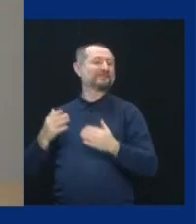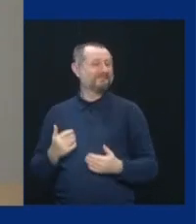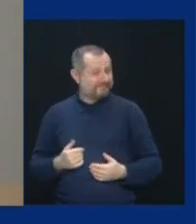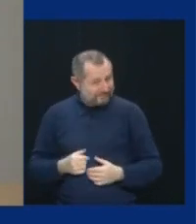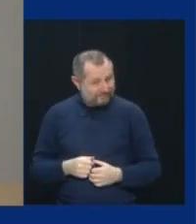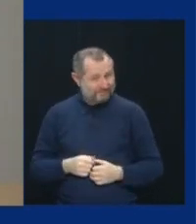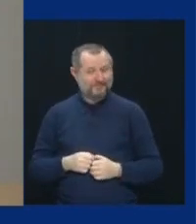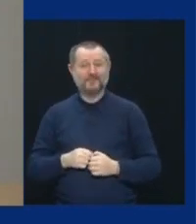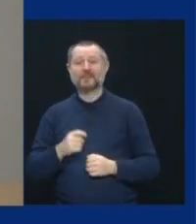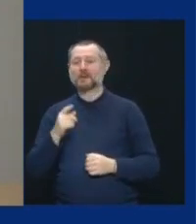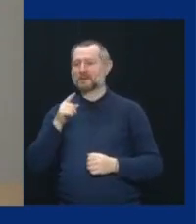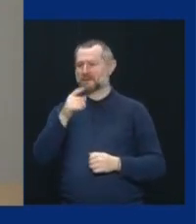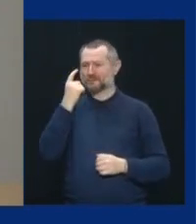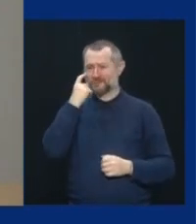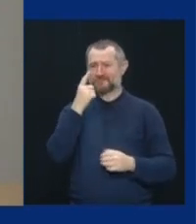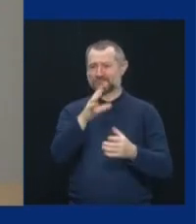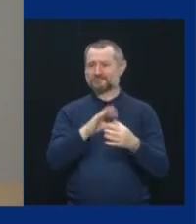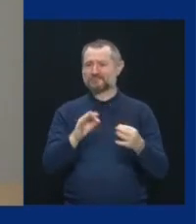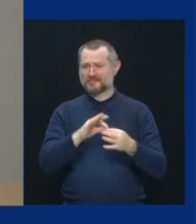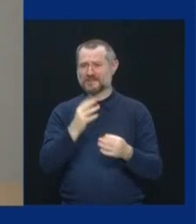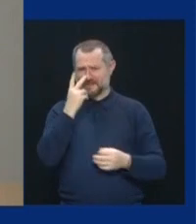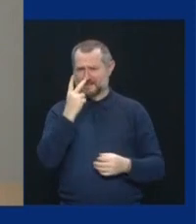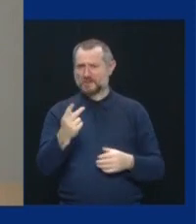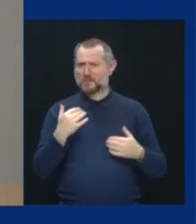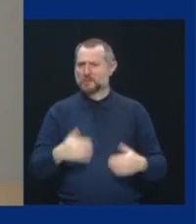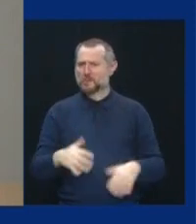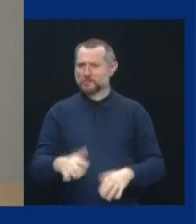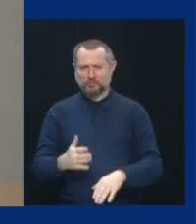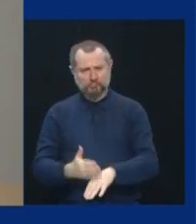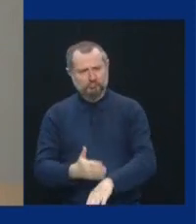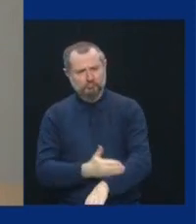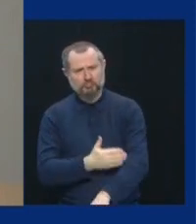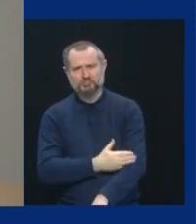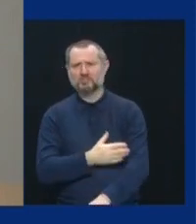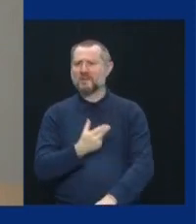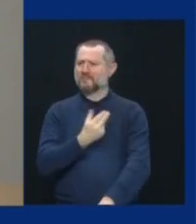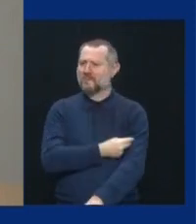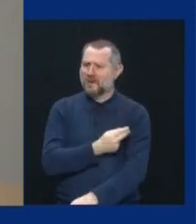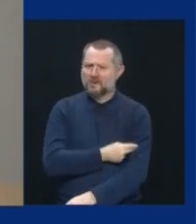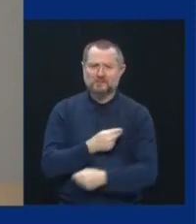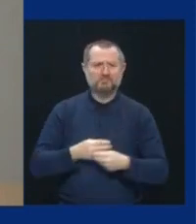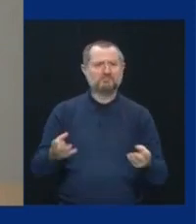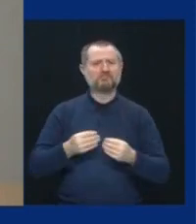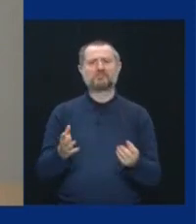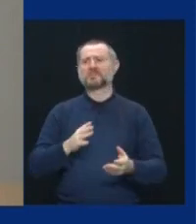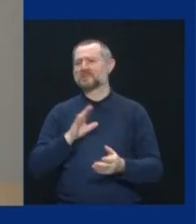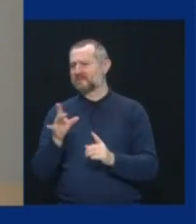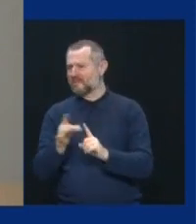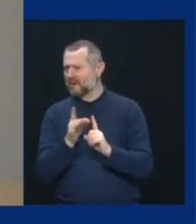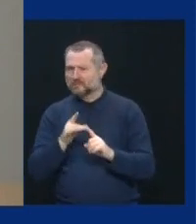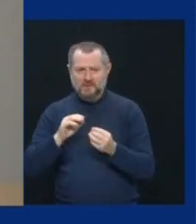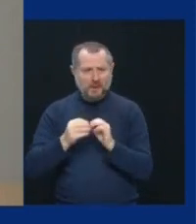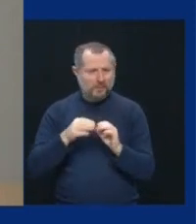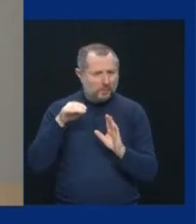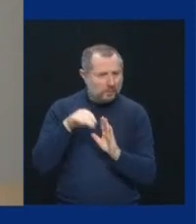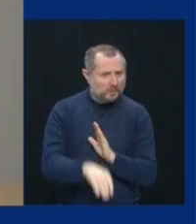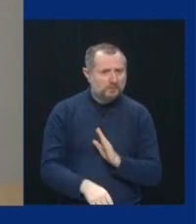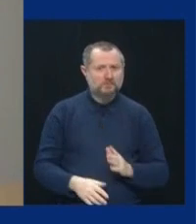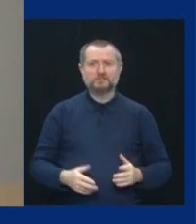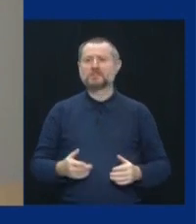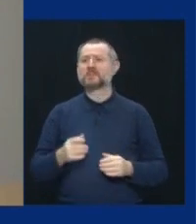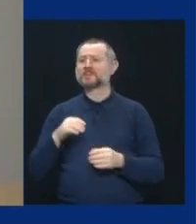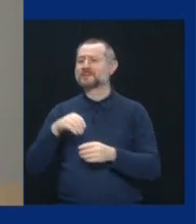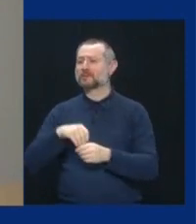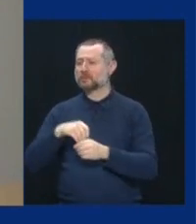positive trends, as you just outlined, Governor, with the deployment of the vaccine, a drop in the infection rate, the resumption of indoor